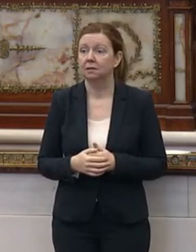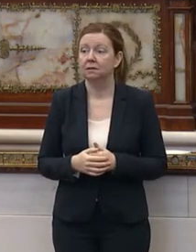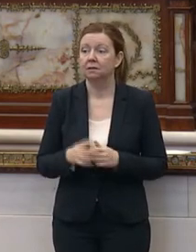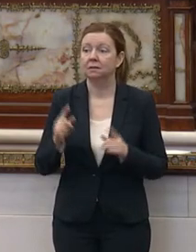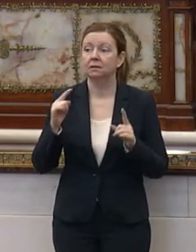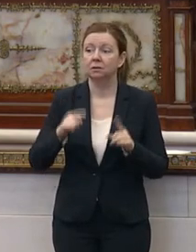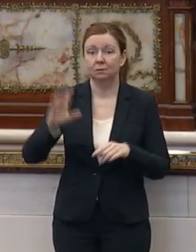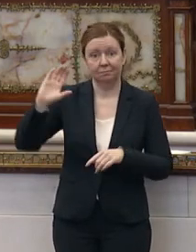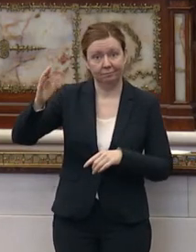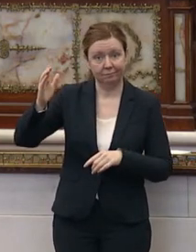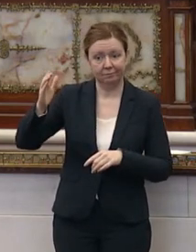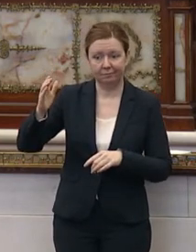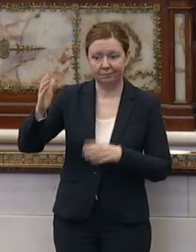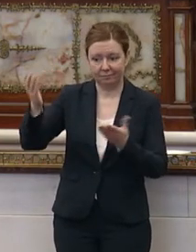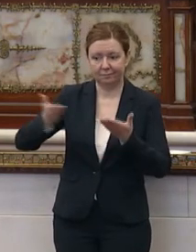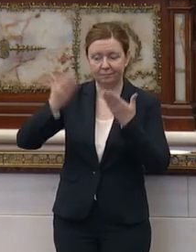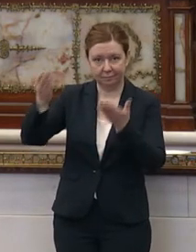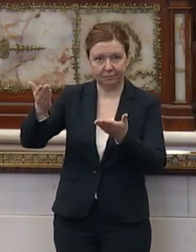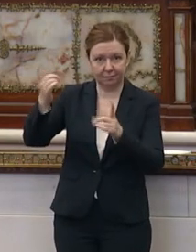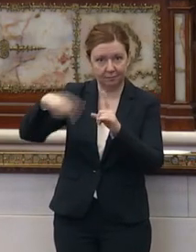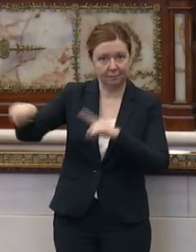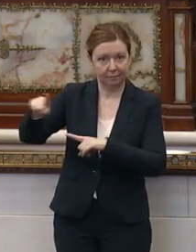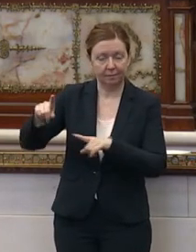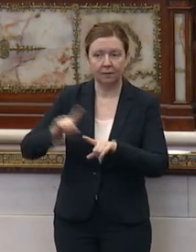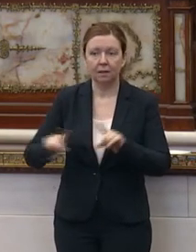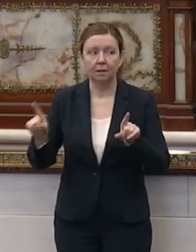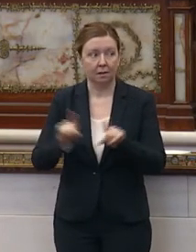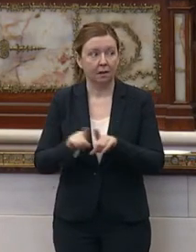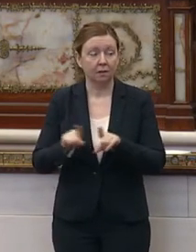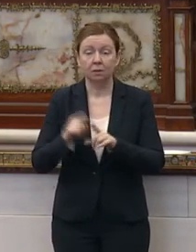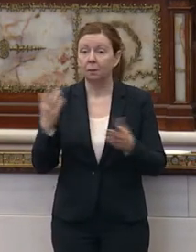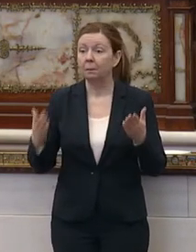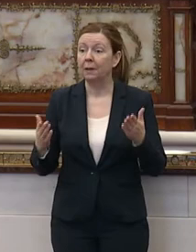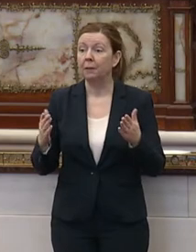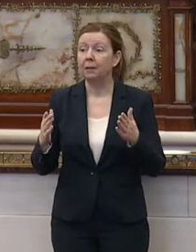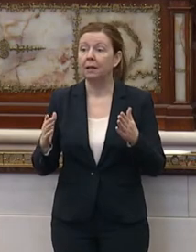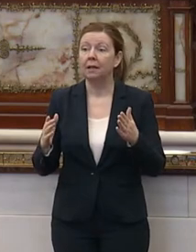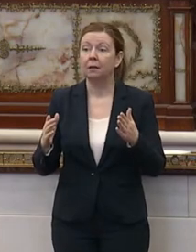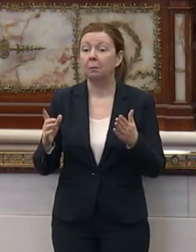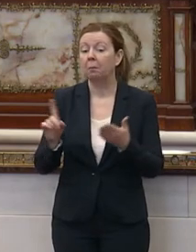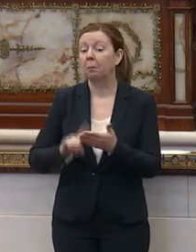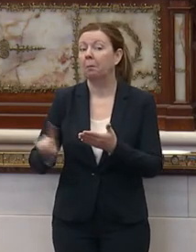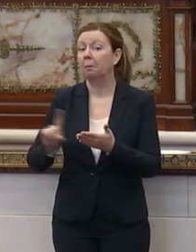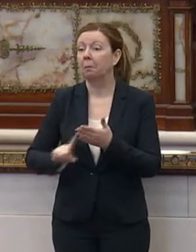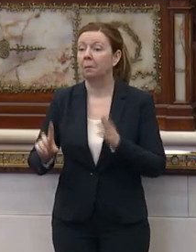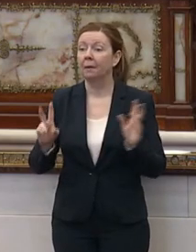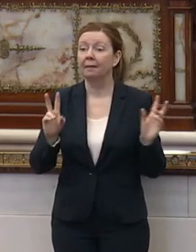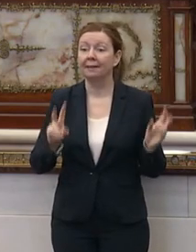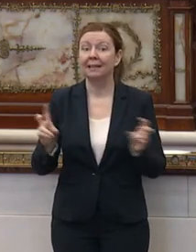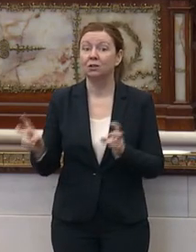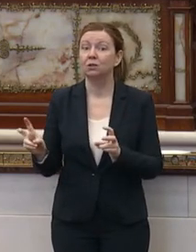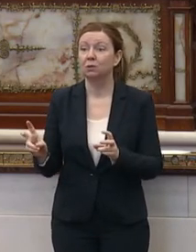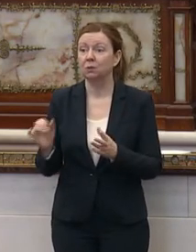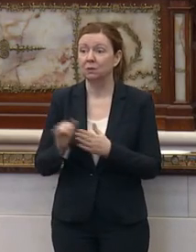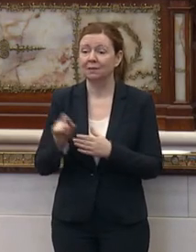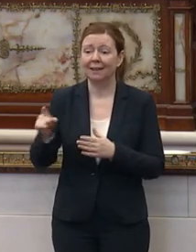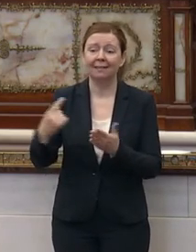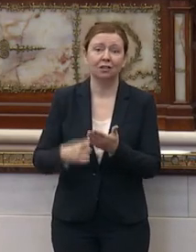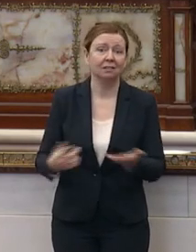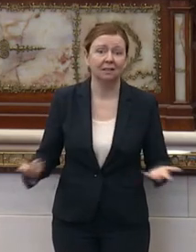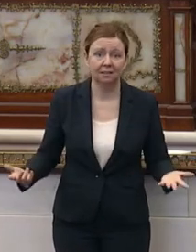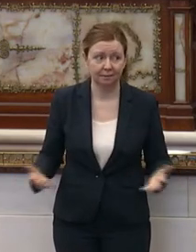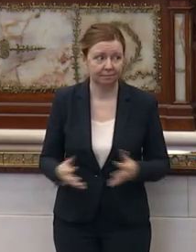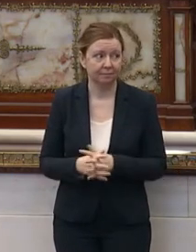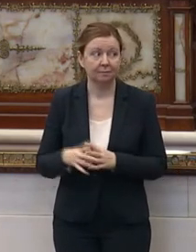to present this resolution, but also maybe even sneak a peek of the issues that they're